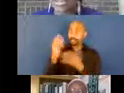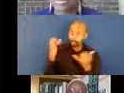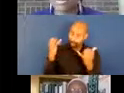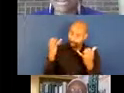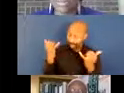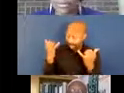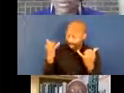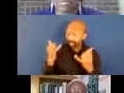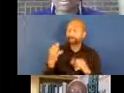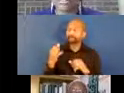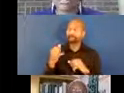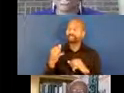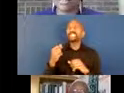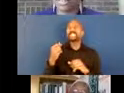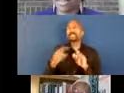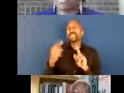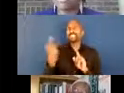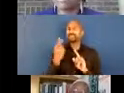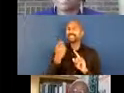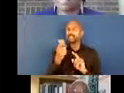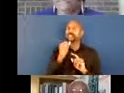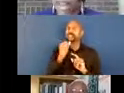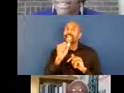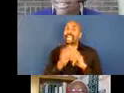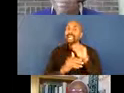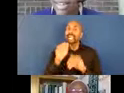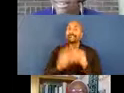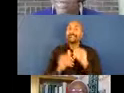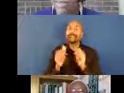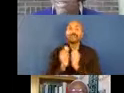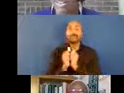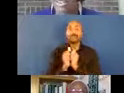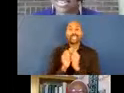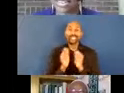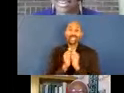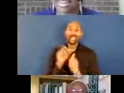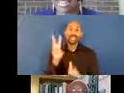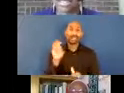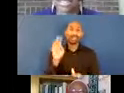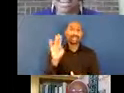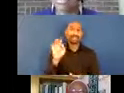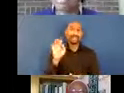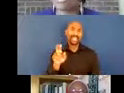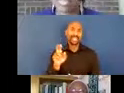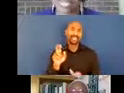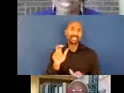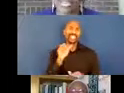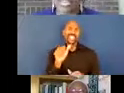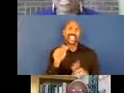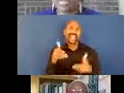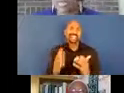quite uncomfortable about the lack of interaction embedded in a webinar technology designed to